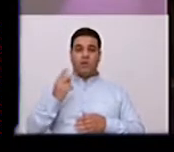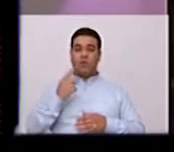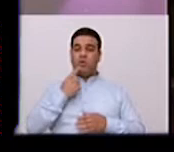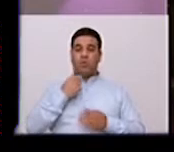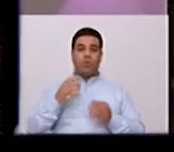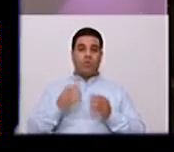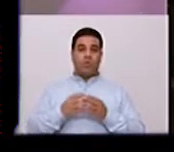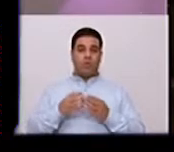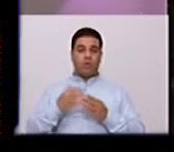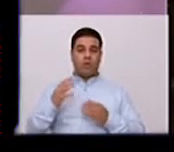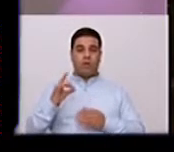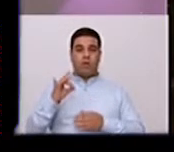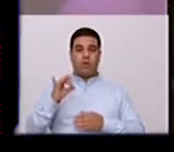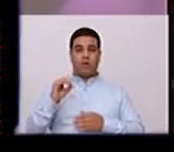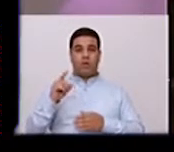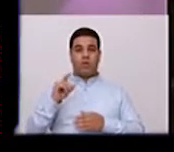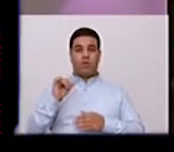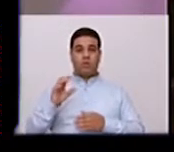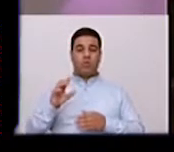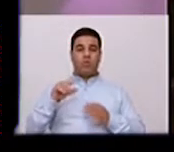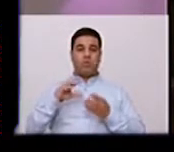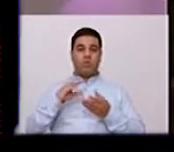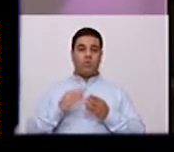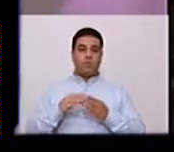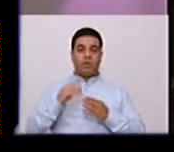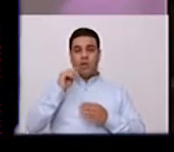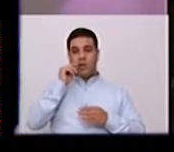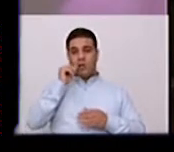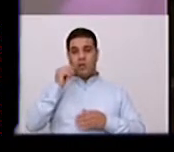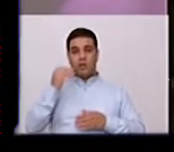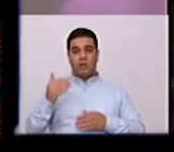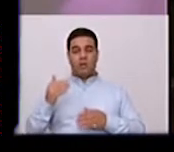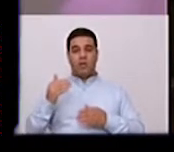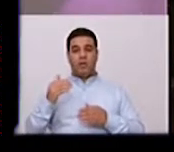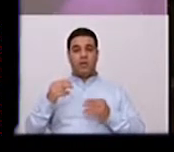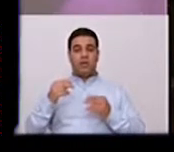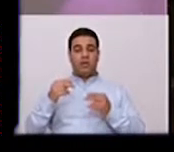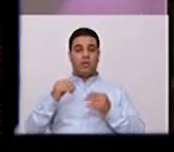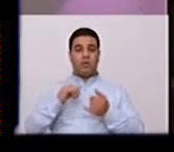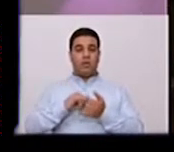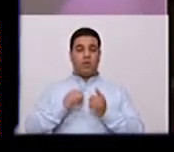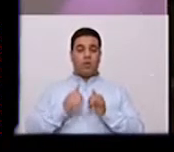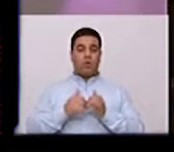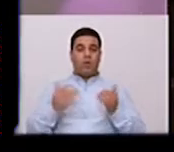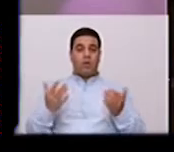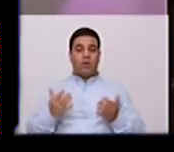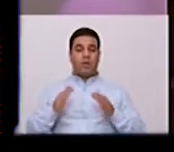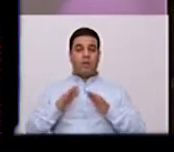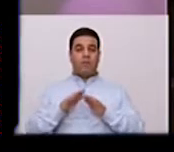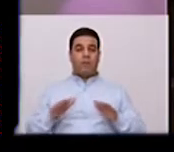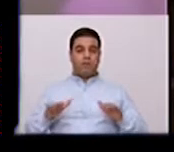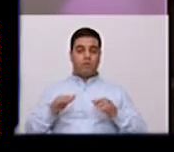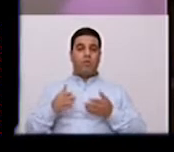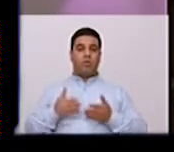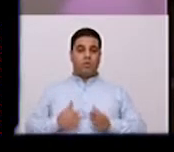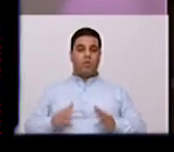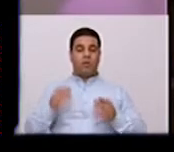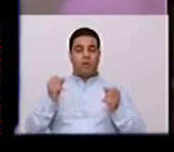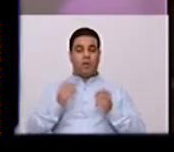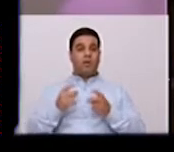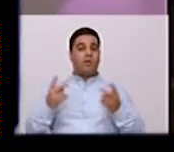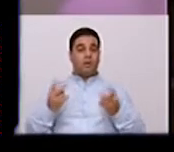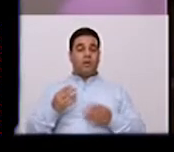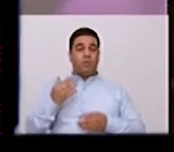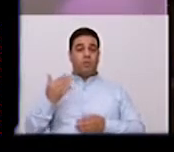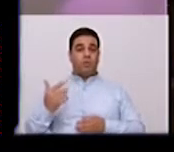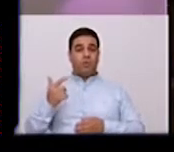guruhli rezus bo'yicha getrozigotali erkak nikohidan qanday farzandlar tug'ilishini aniqlashimiz kerak.